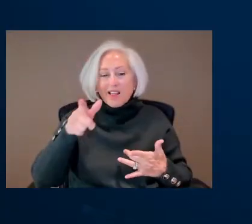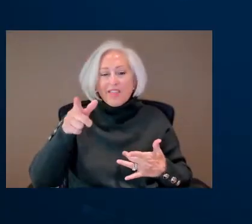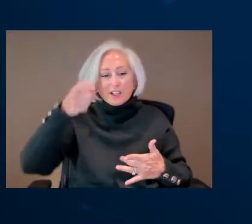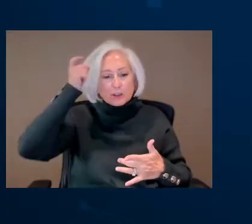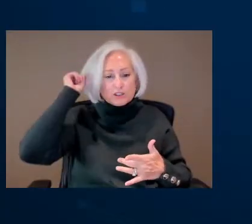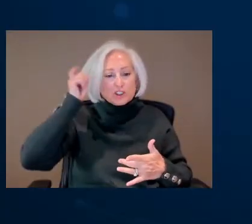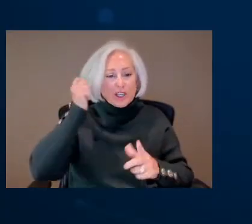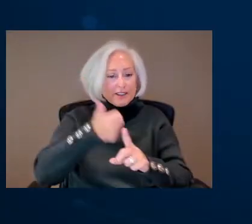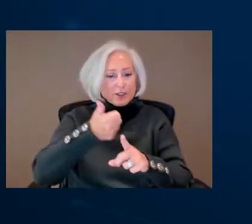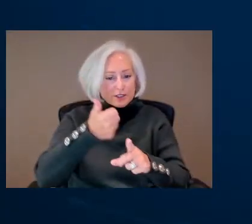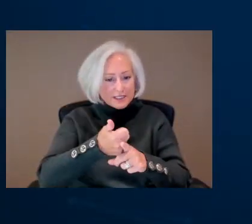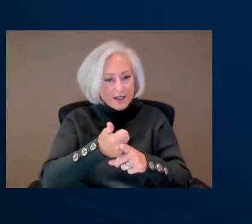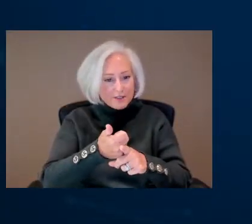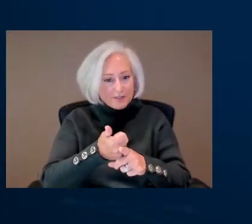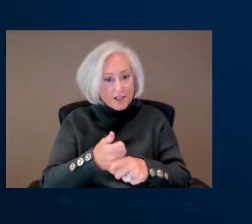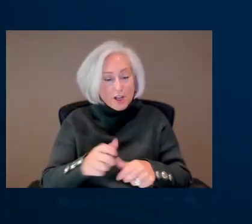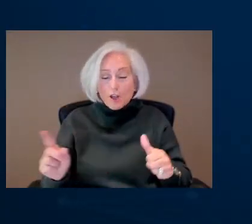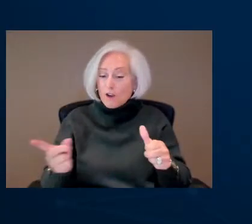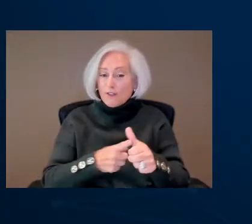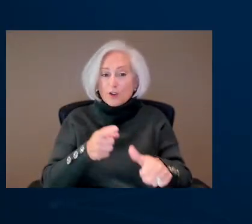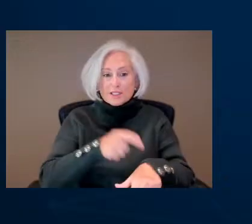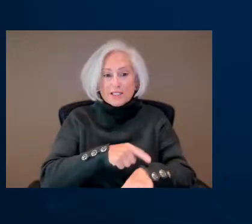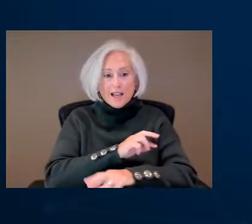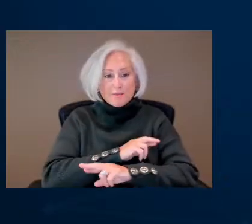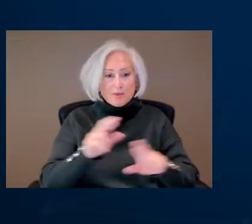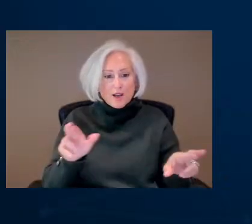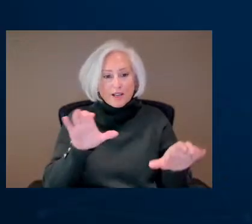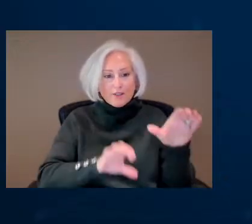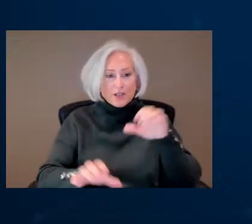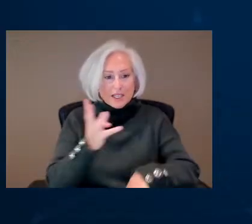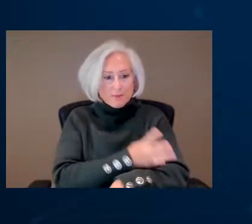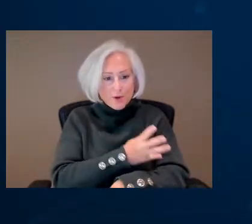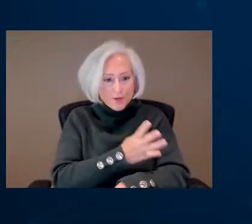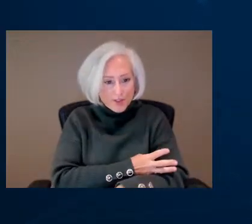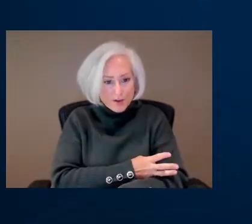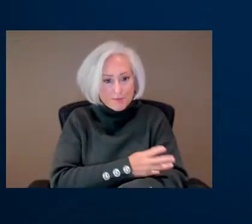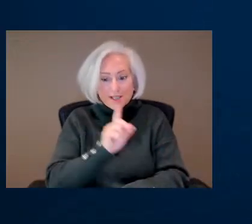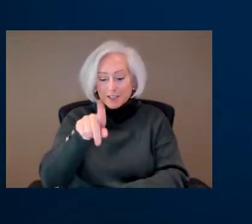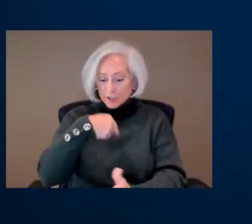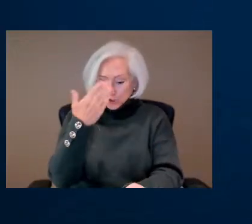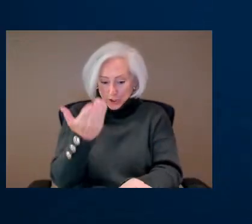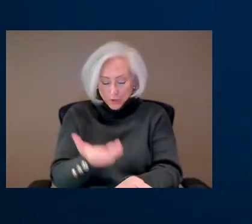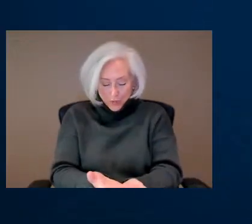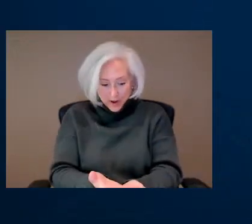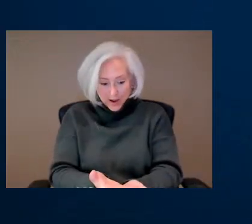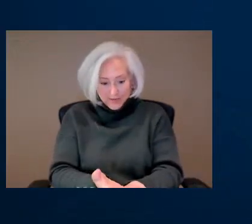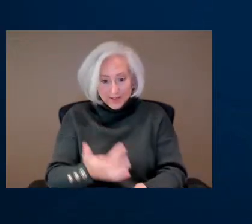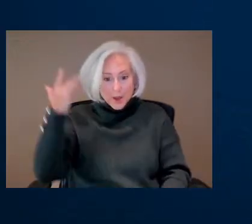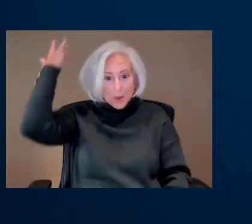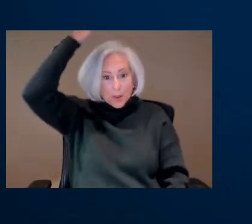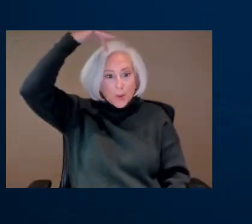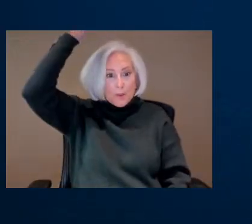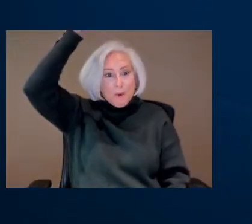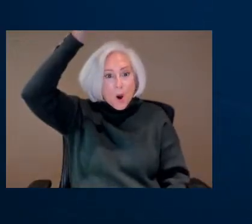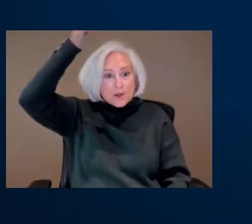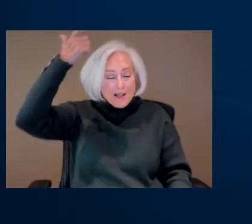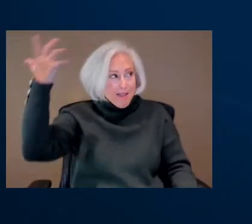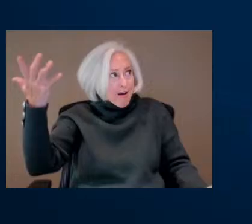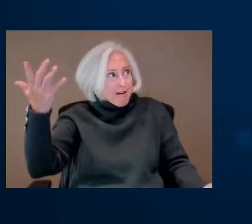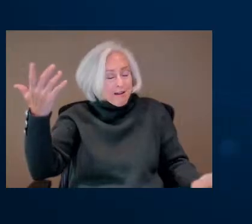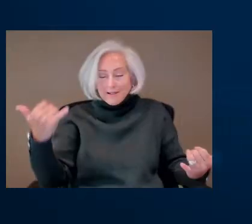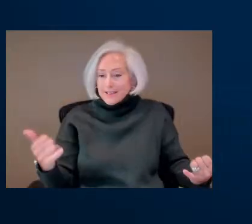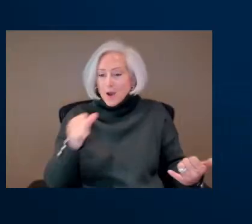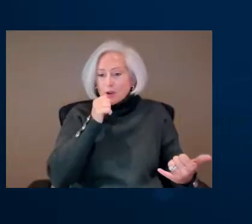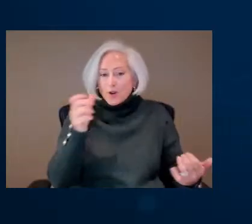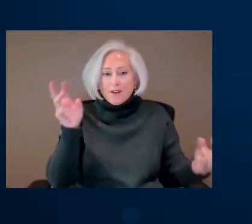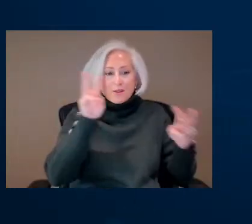round of chemotherapy to Reggie, and she comes in and her hair's bald. And I said, well, we beat that one to the punch, and we don't have to worry about that now, do we? And what did that